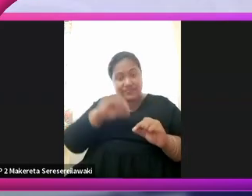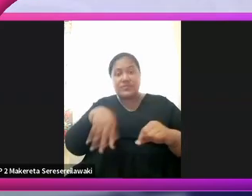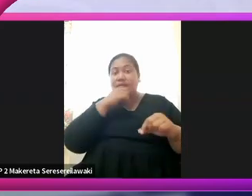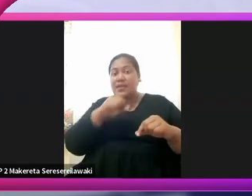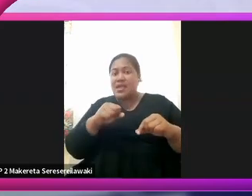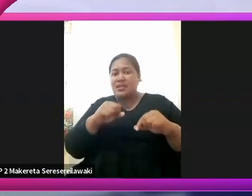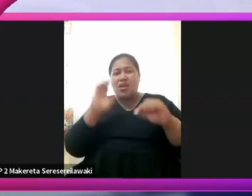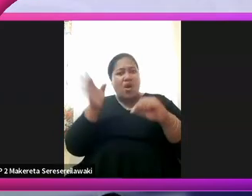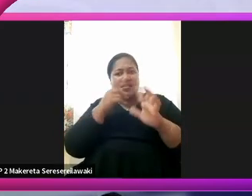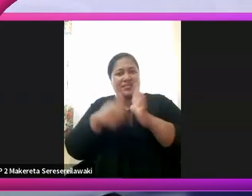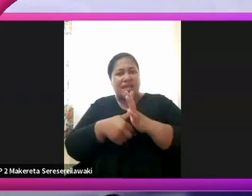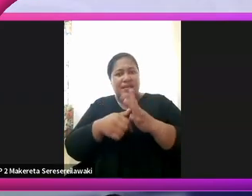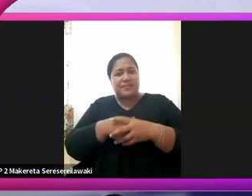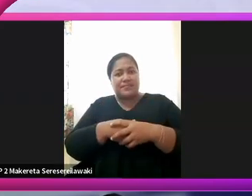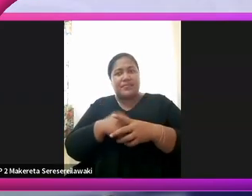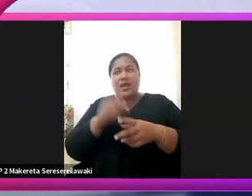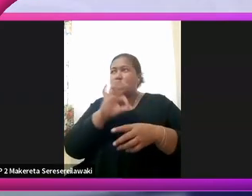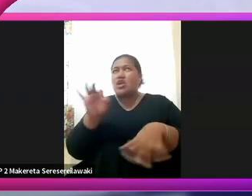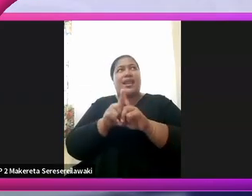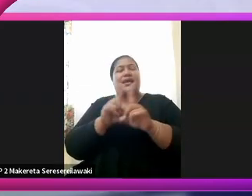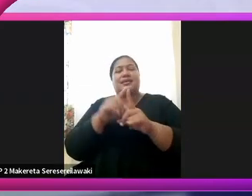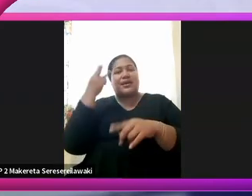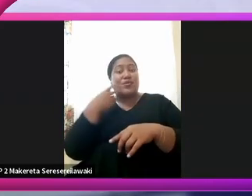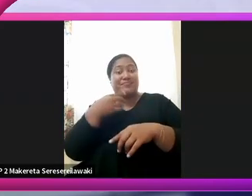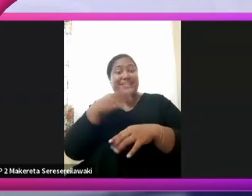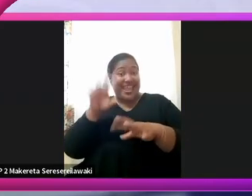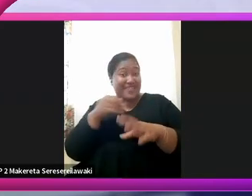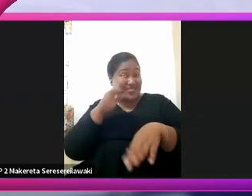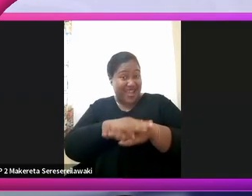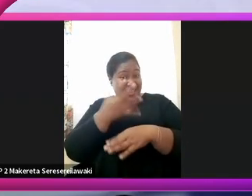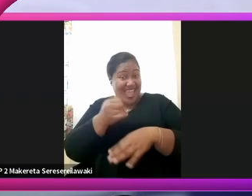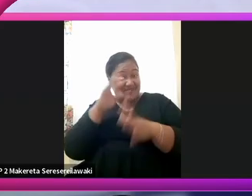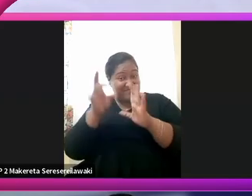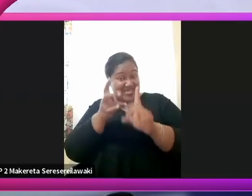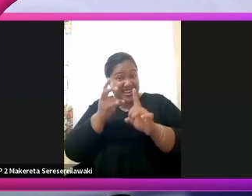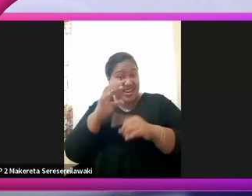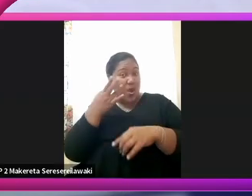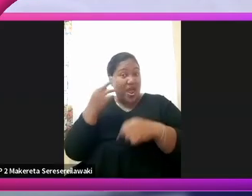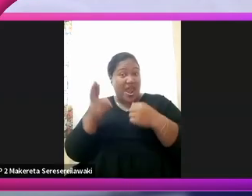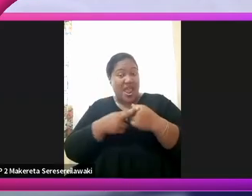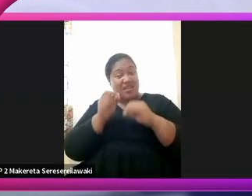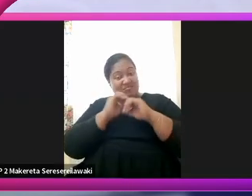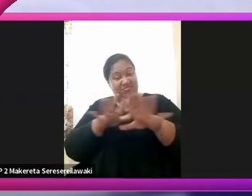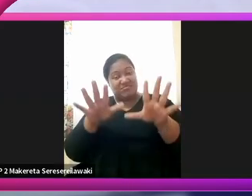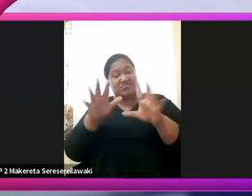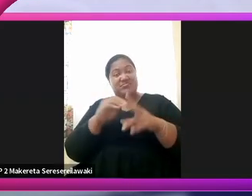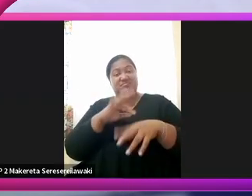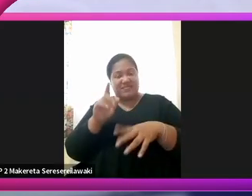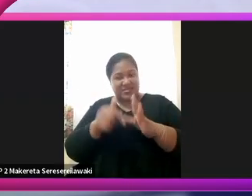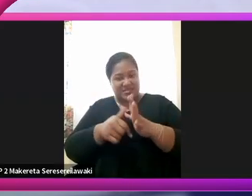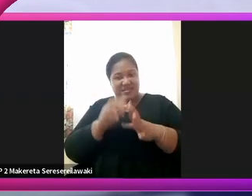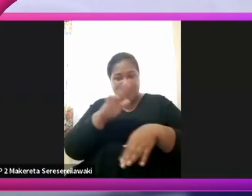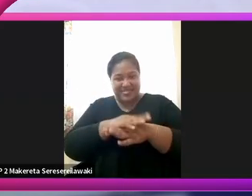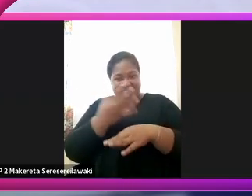time, not like a woman in monthly. You have a monthly period where the egg release in monthly basic.